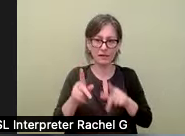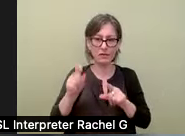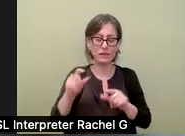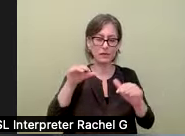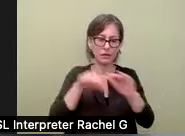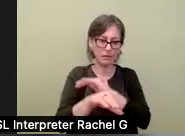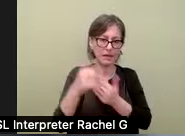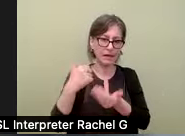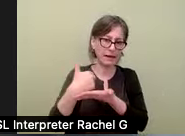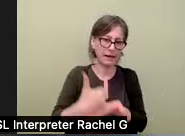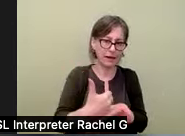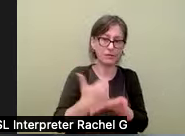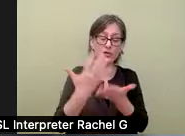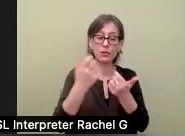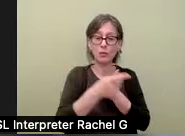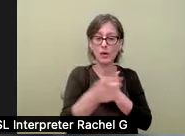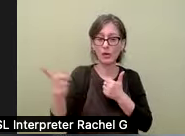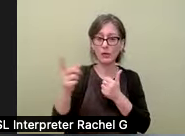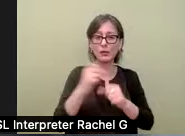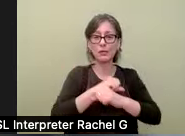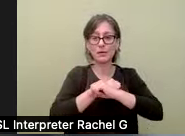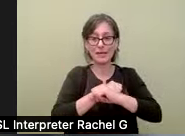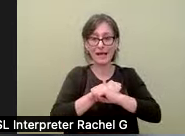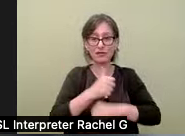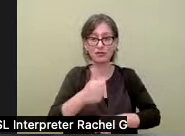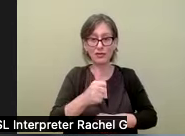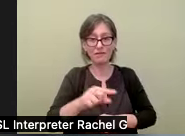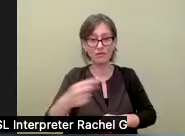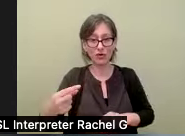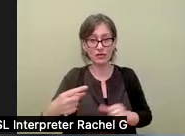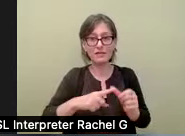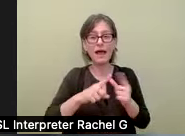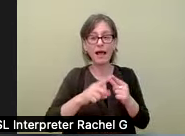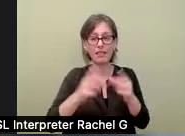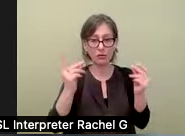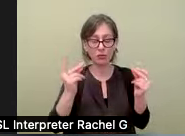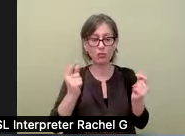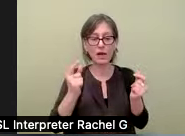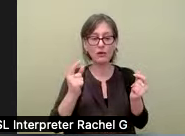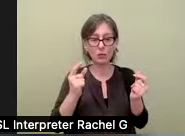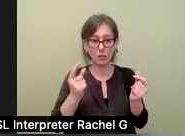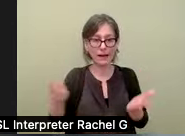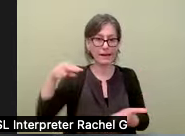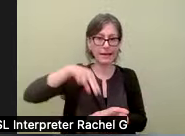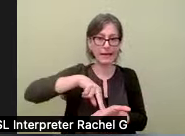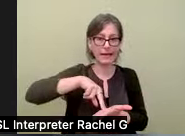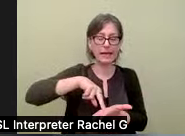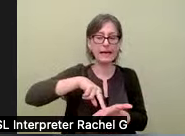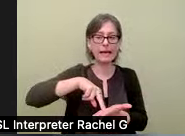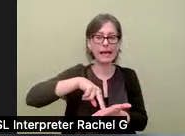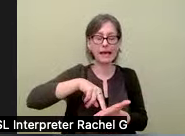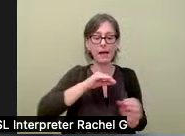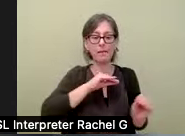assistance. So we want you to be able to protect yourself first, and then immediately get up and move as quickly